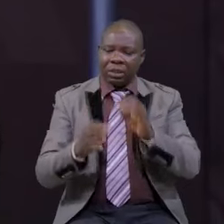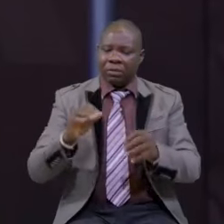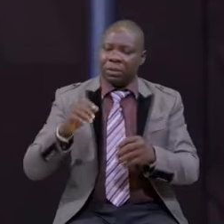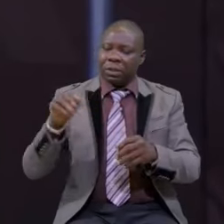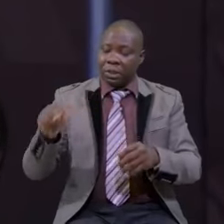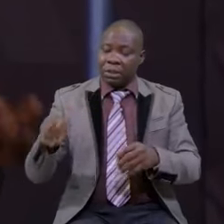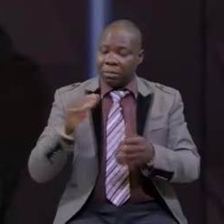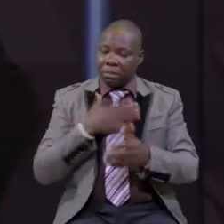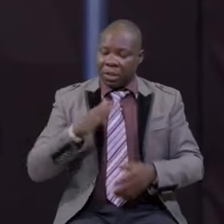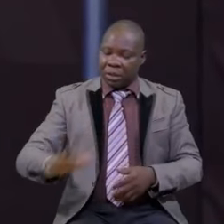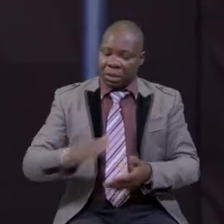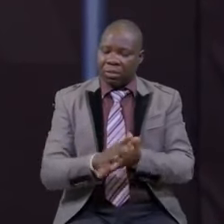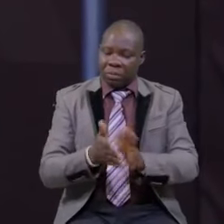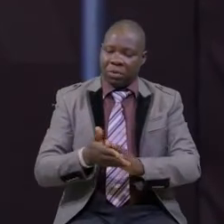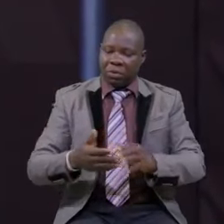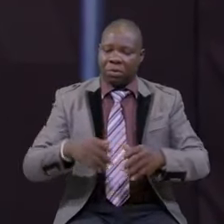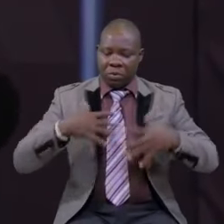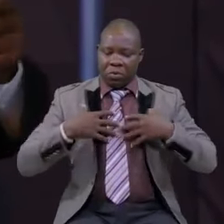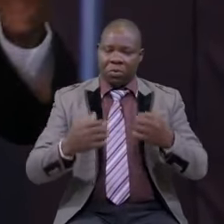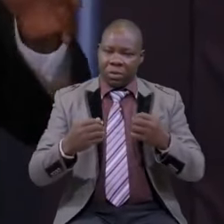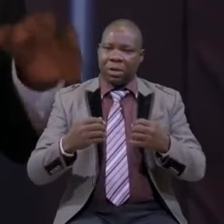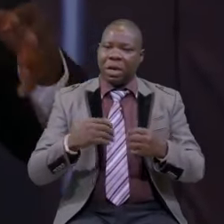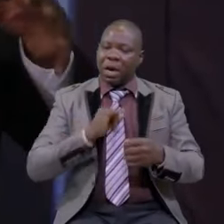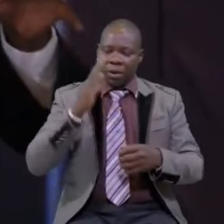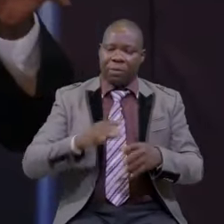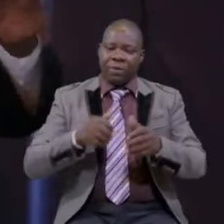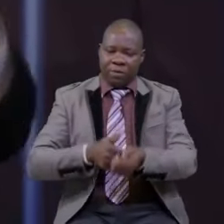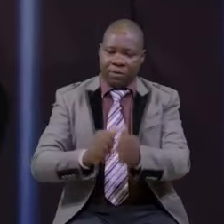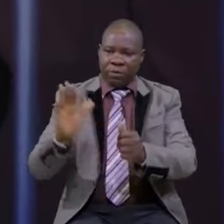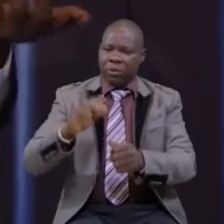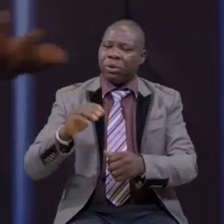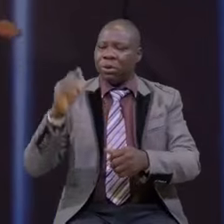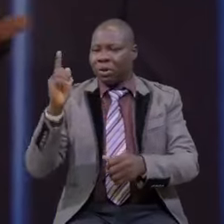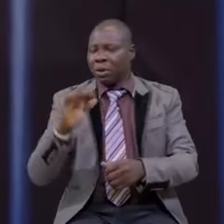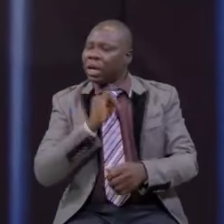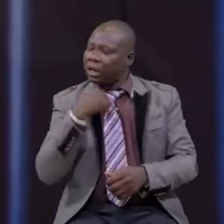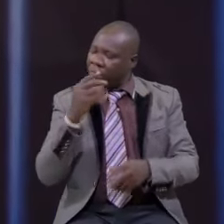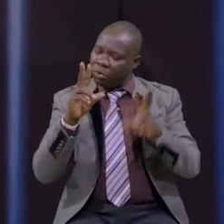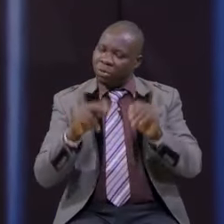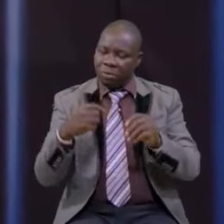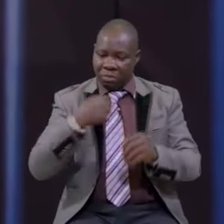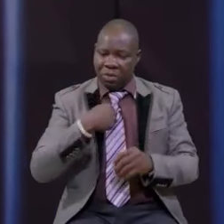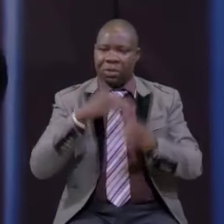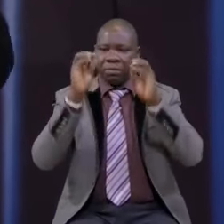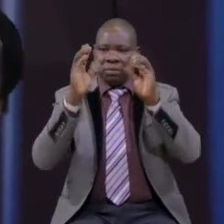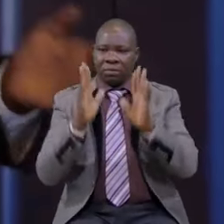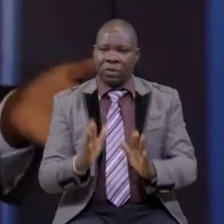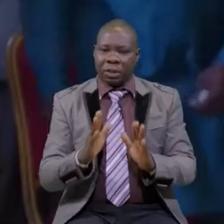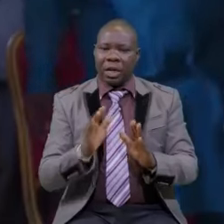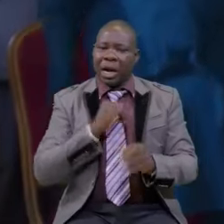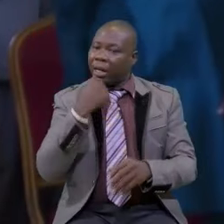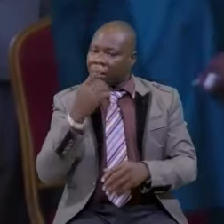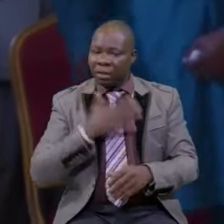I said, no, I'm a teacher. I tell my students what to do. My students don't tell me what to do. After